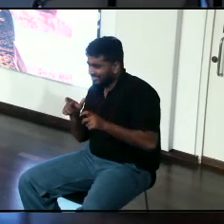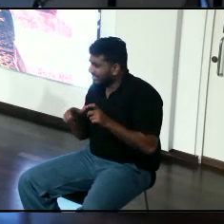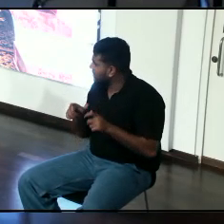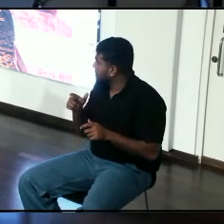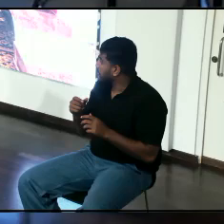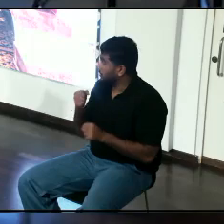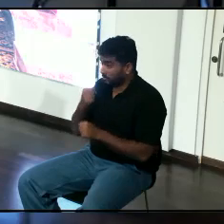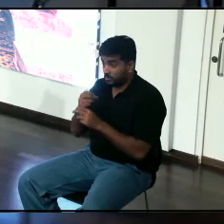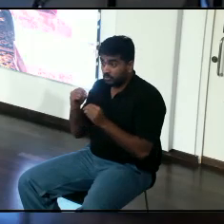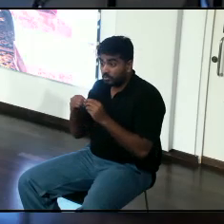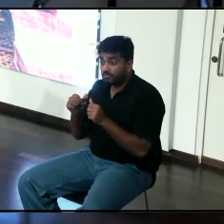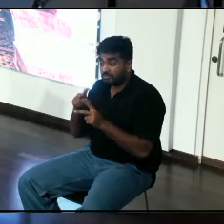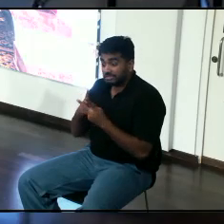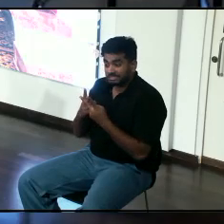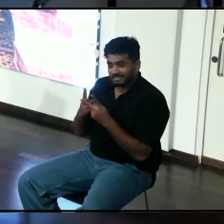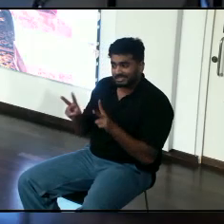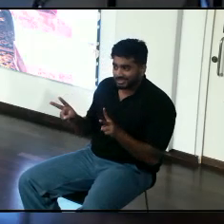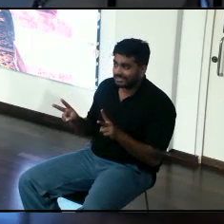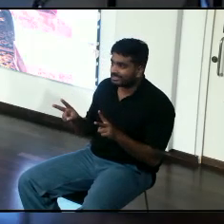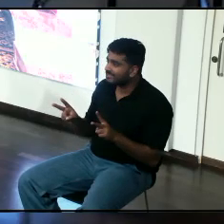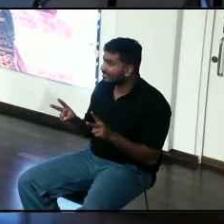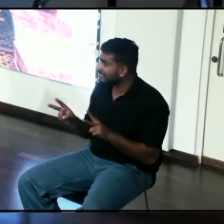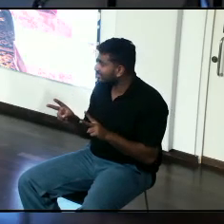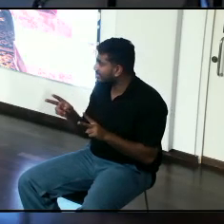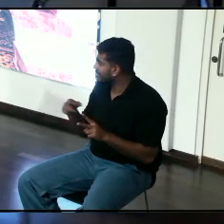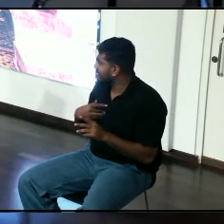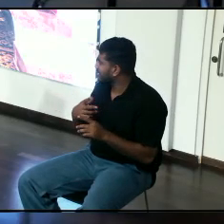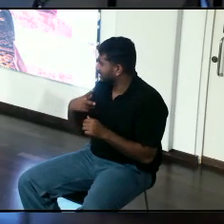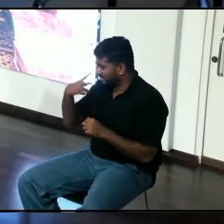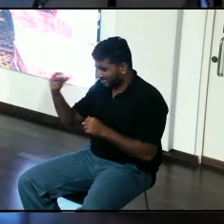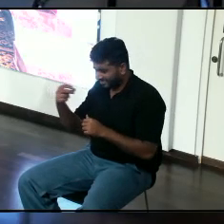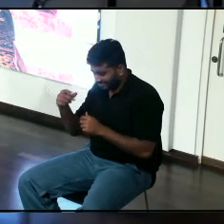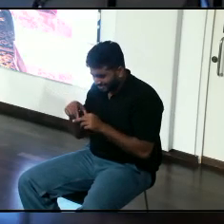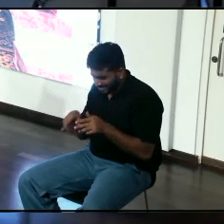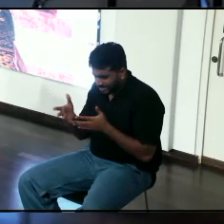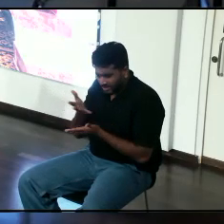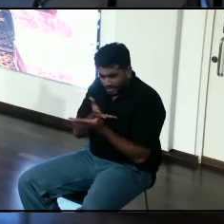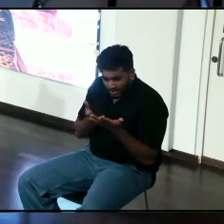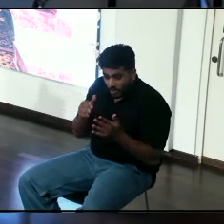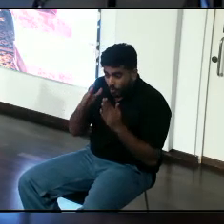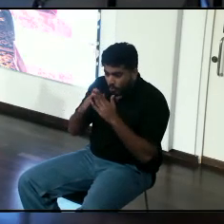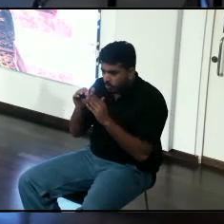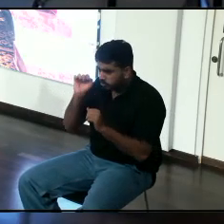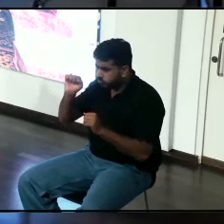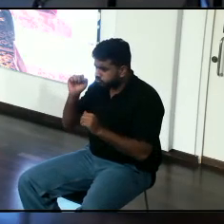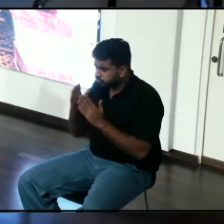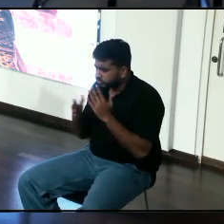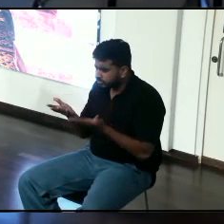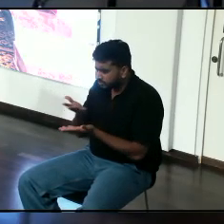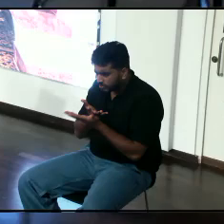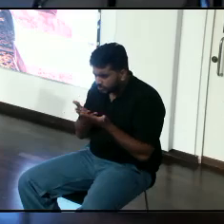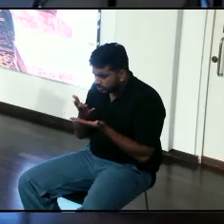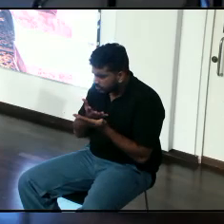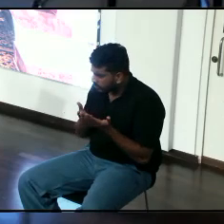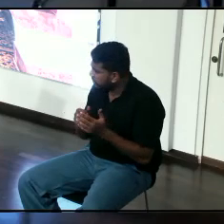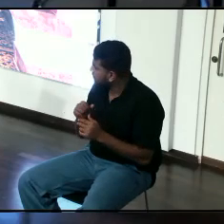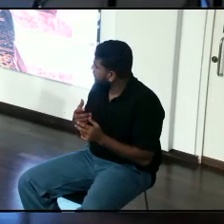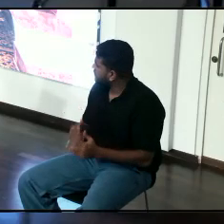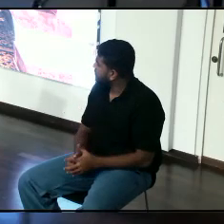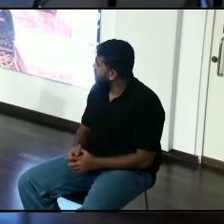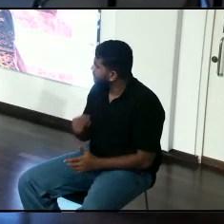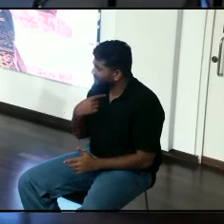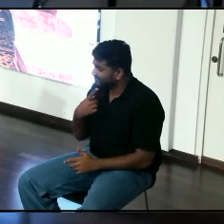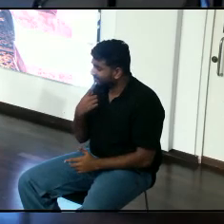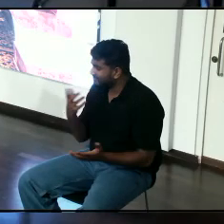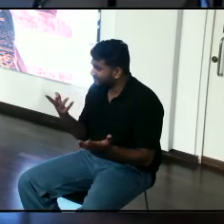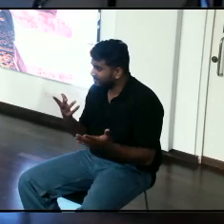much more than that. And going beyond the balcão, speaking to these homeowners and these stately, sophisticated homes, give one